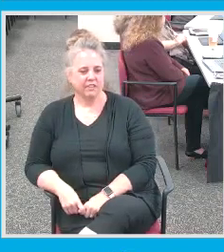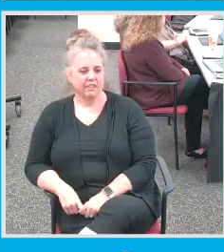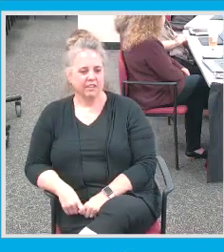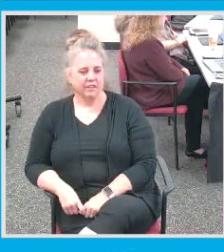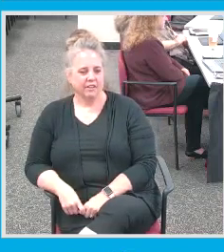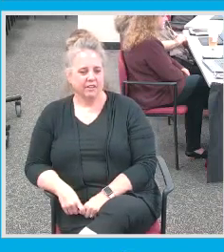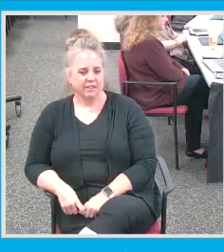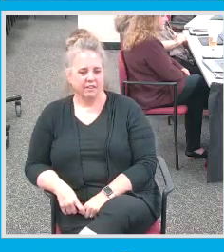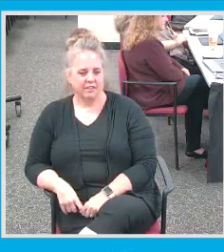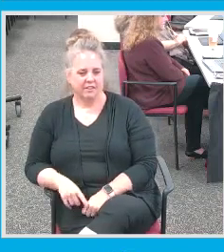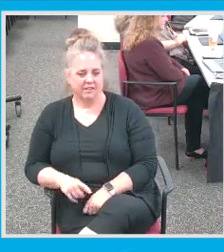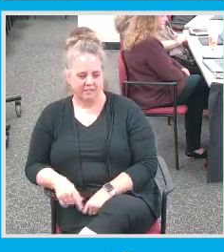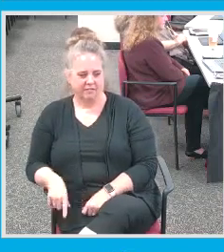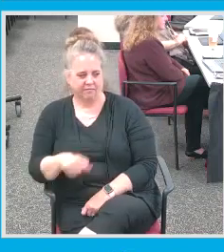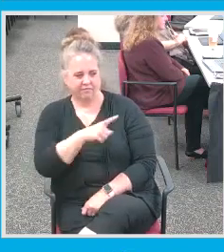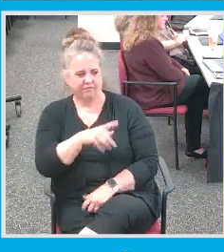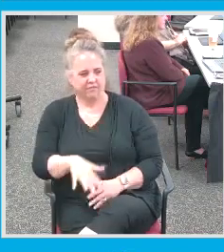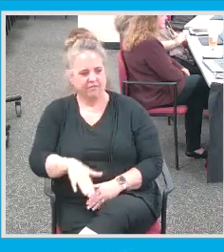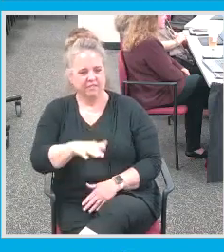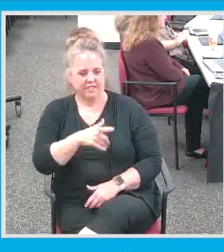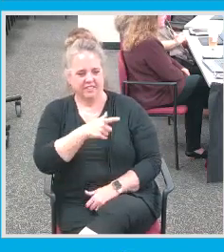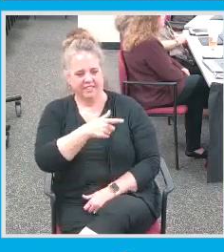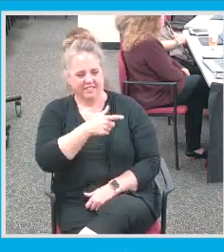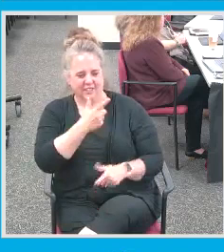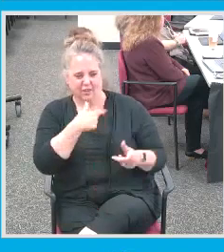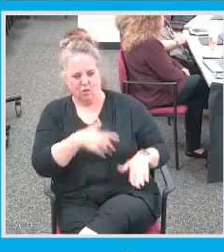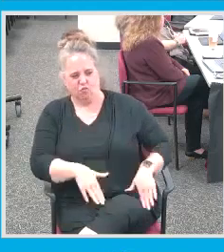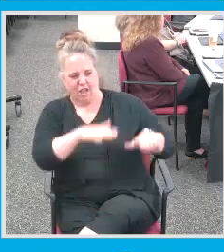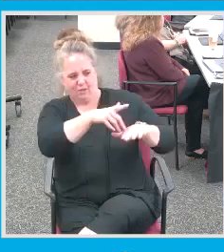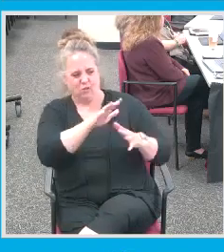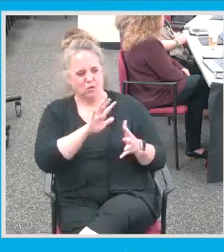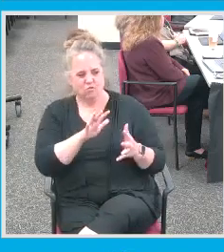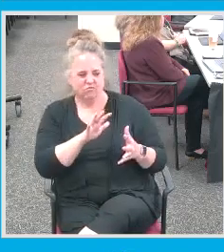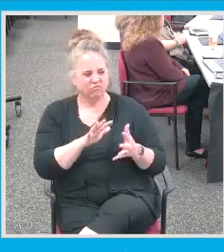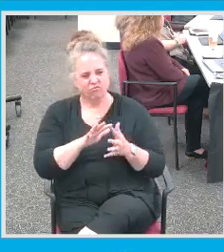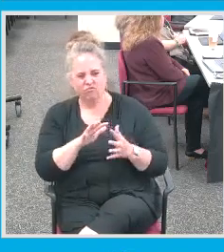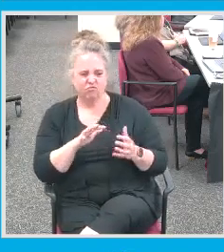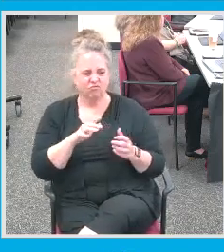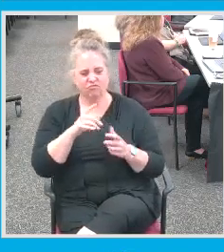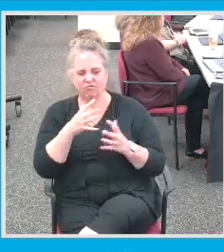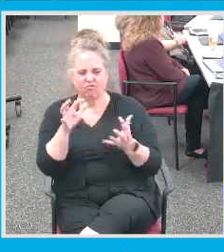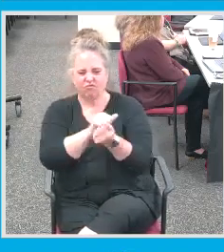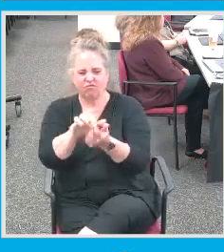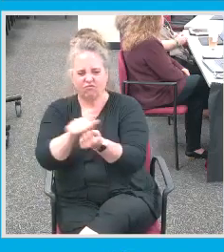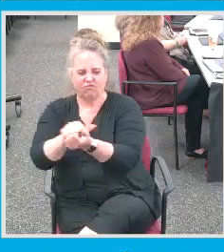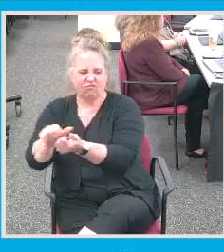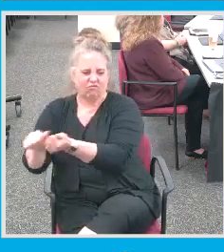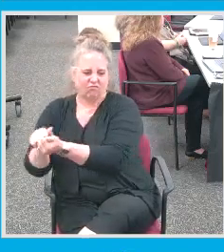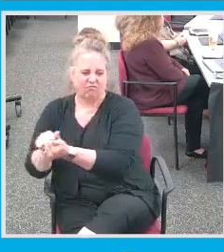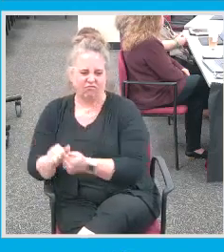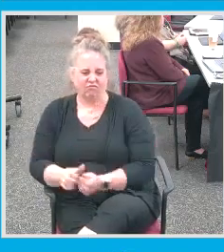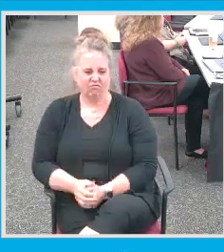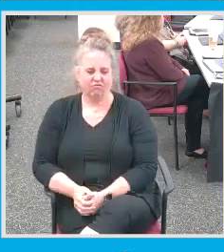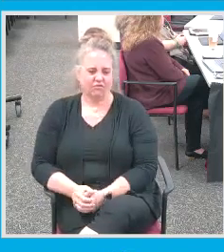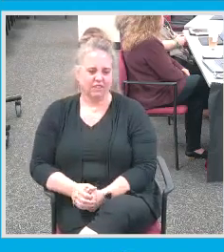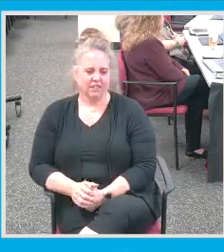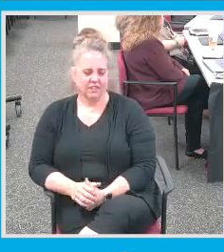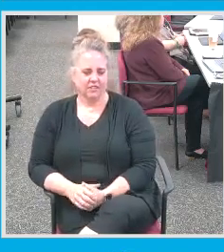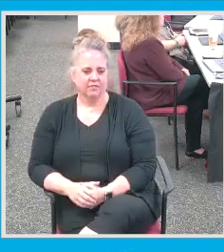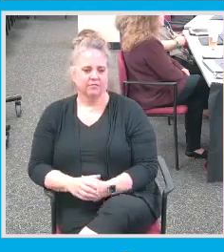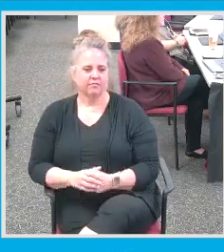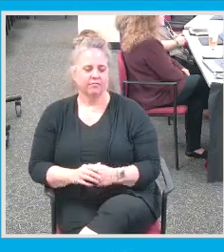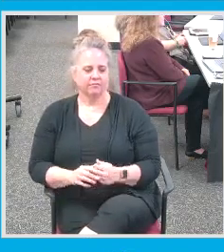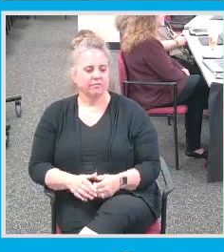appreciate the work that you're doing and being really a light in your own community and among your peers.